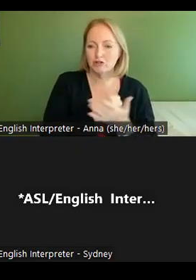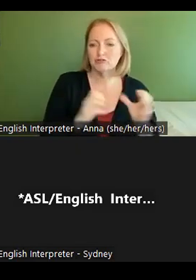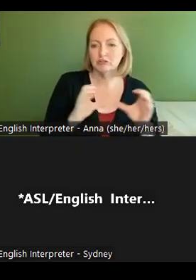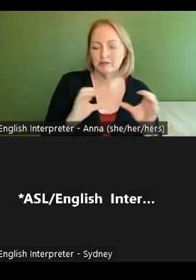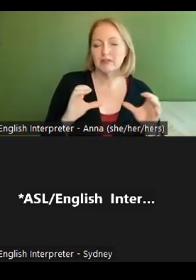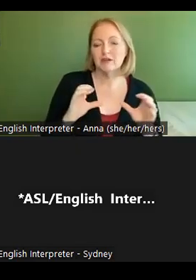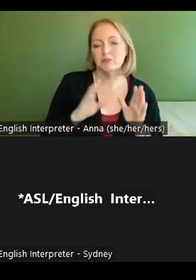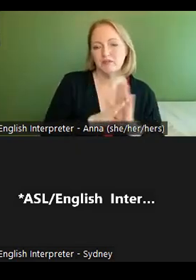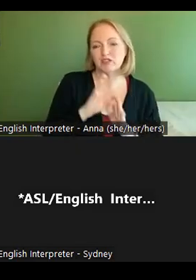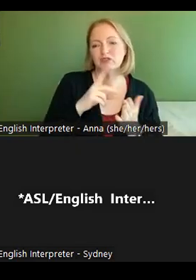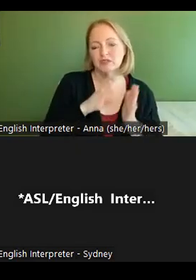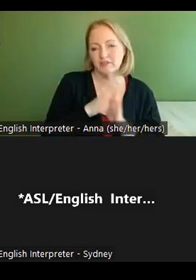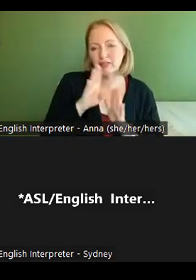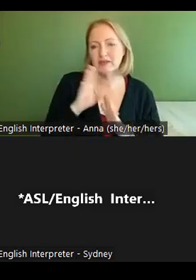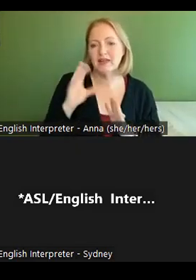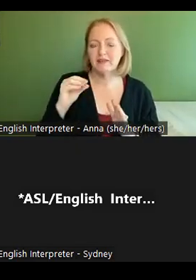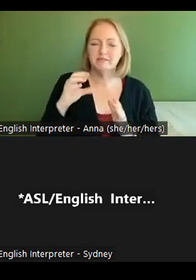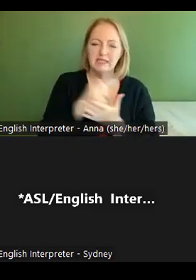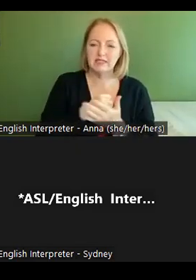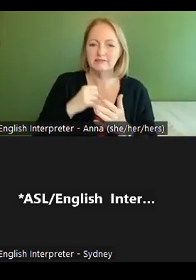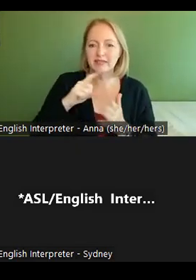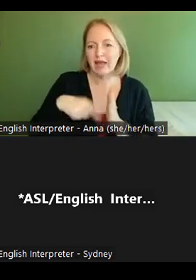after completing the module.